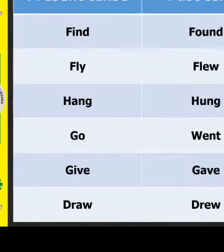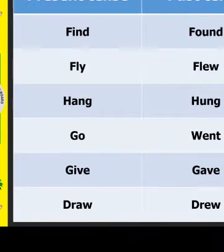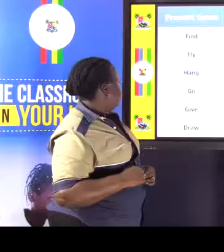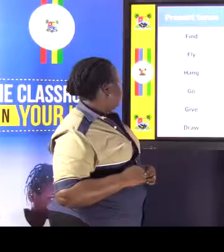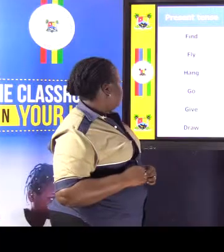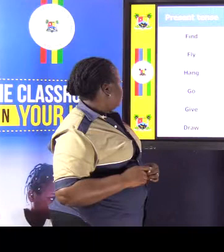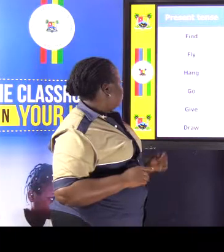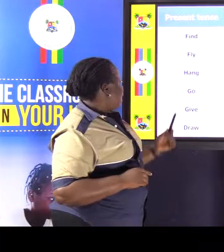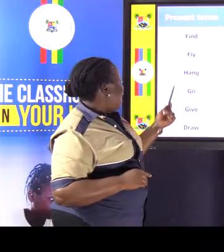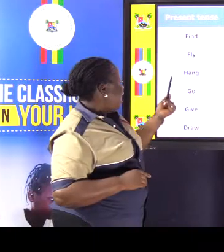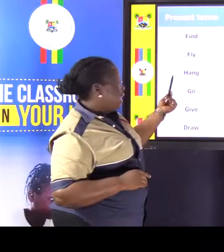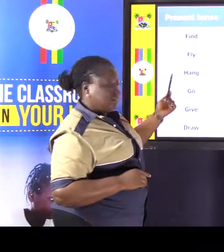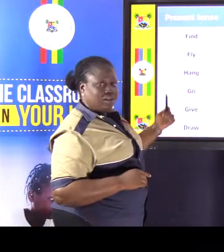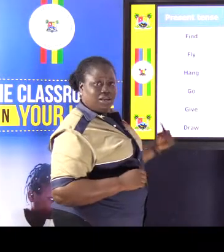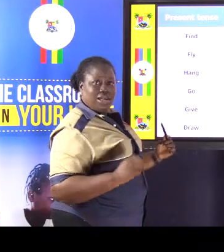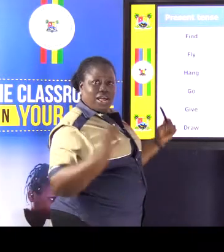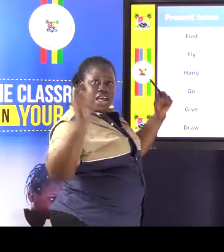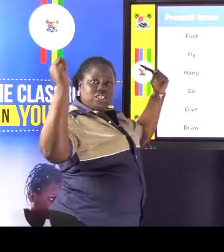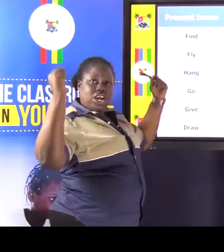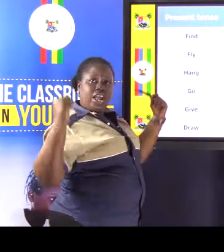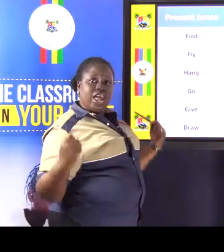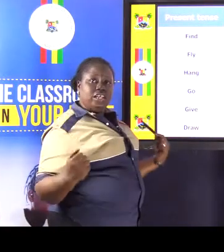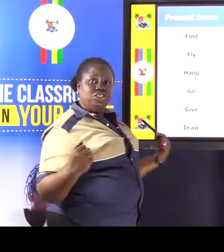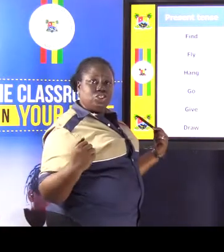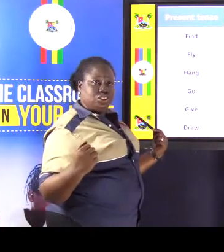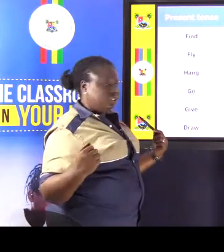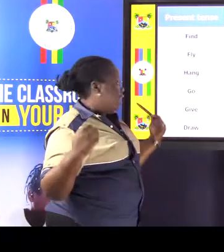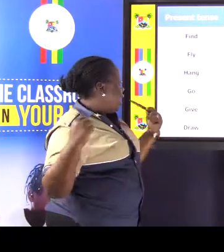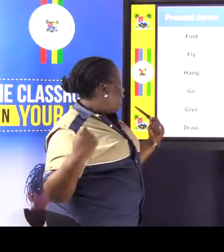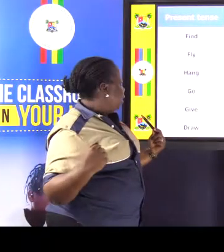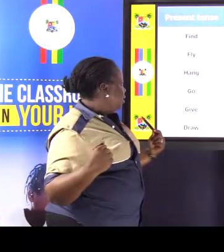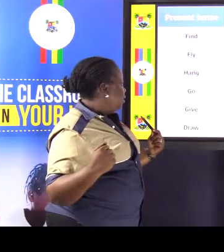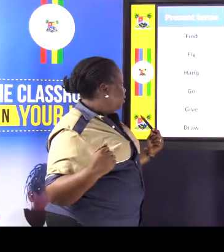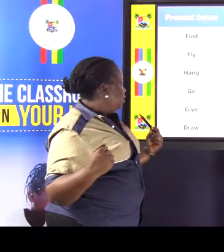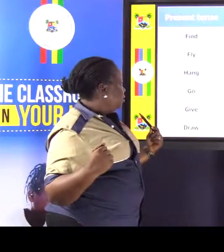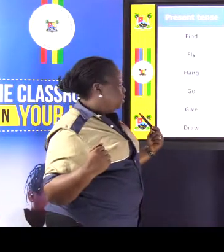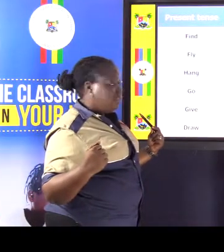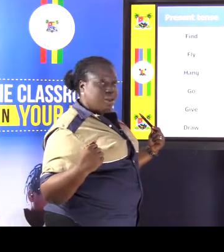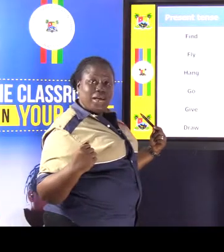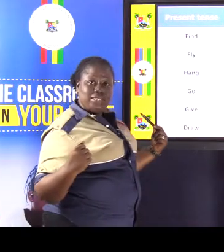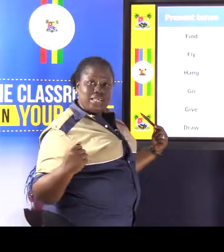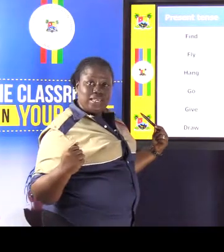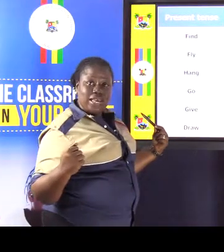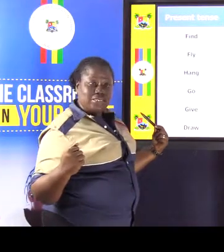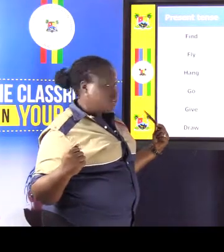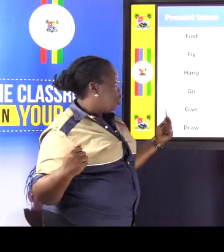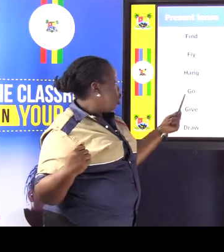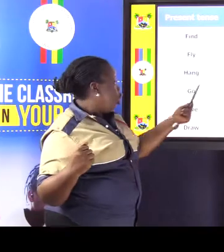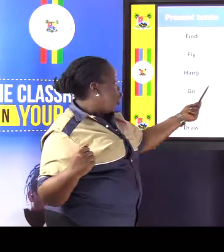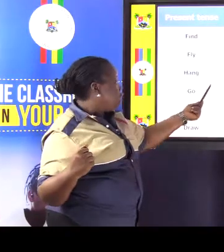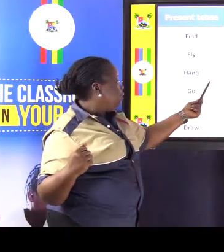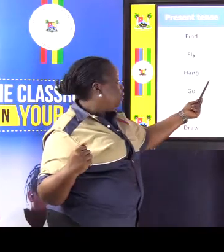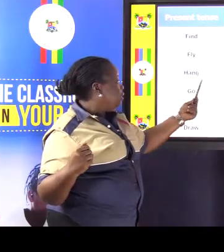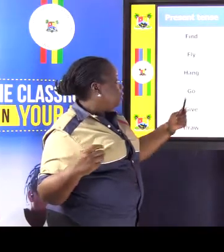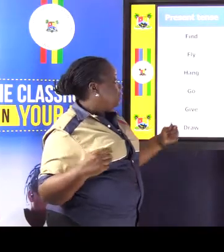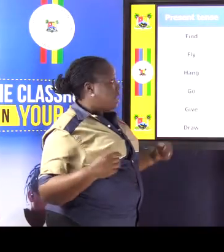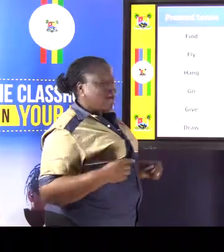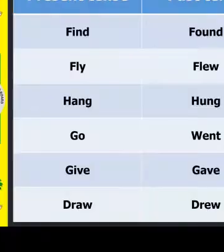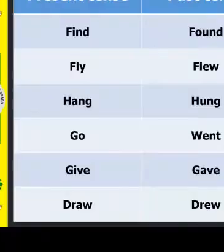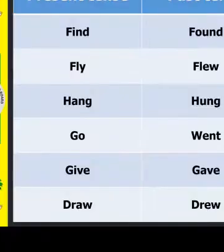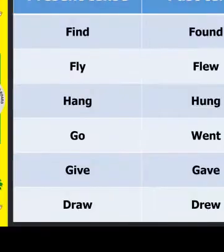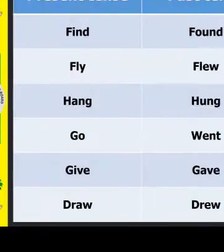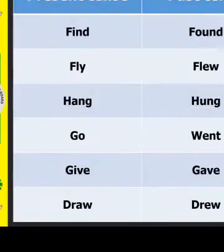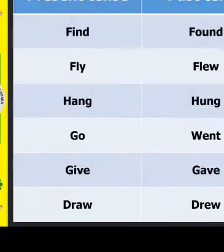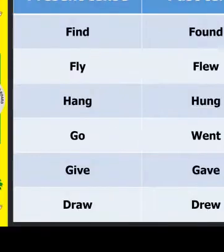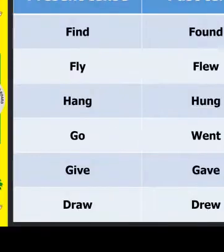flown. Hang, H-A-N-G, hang. The past tense is hung,